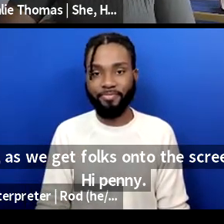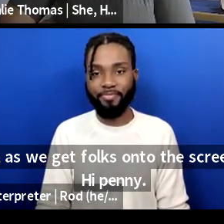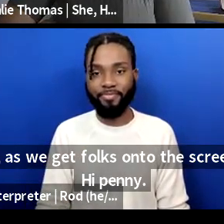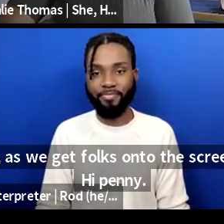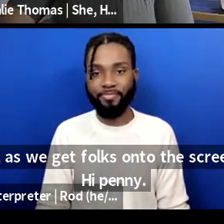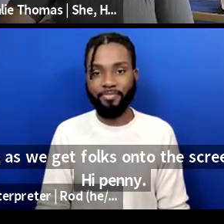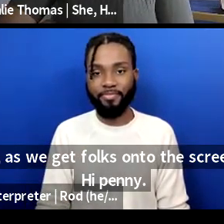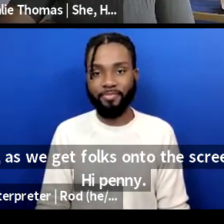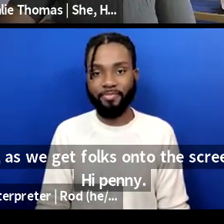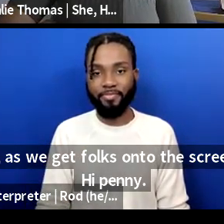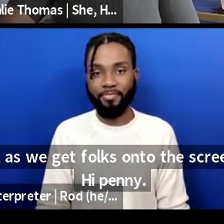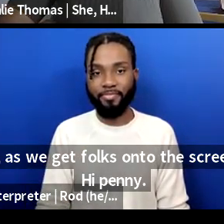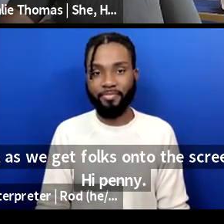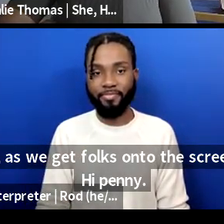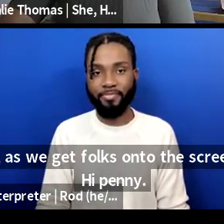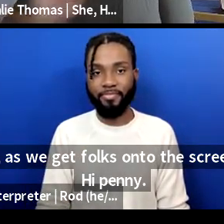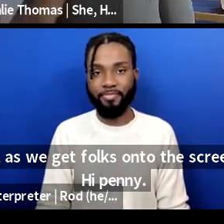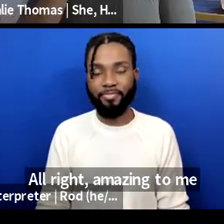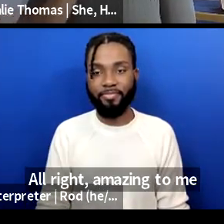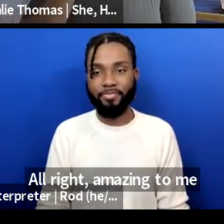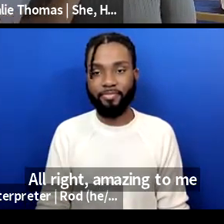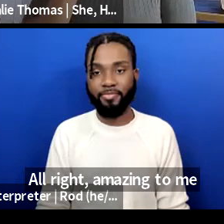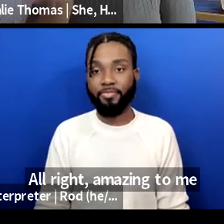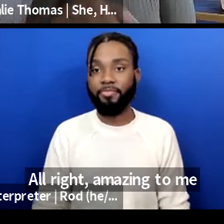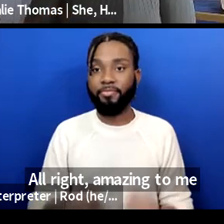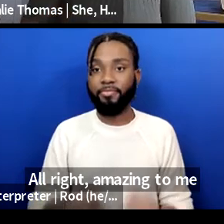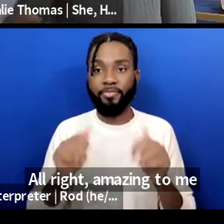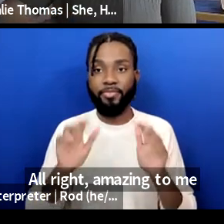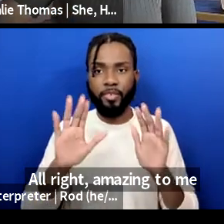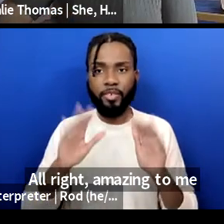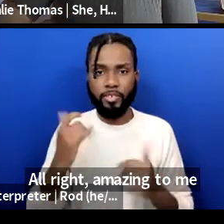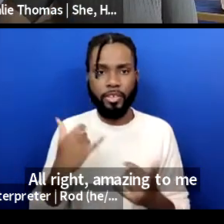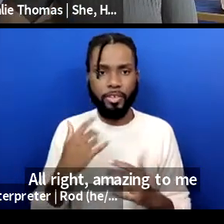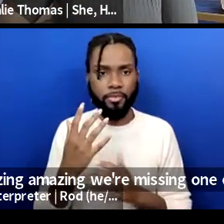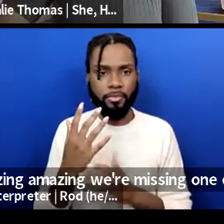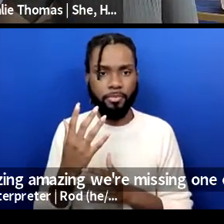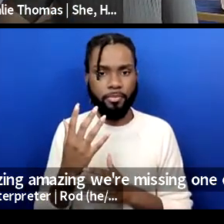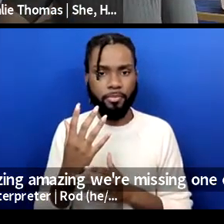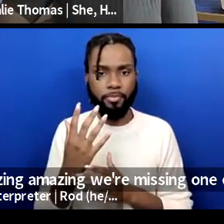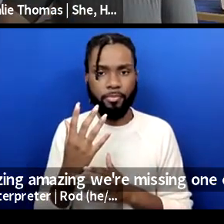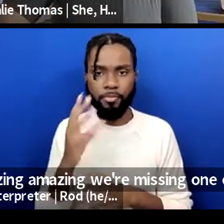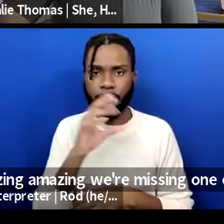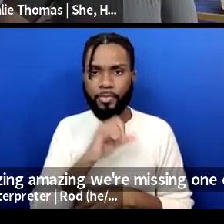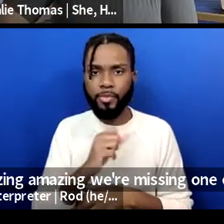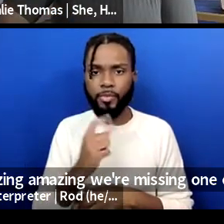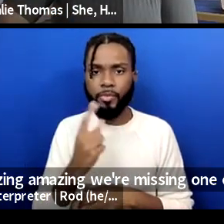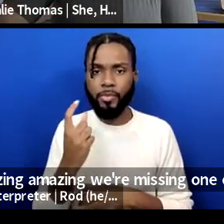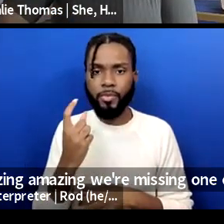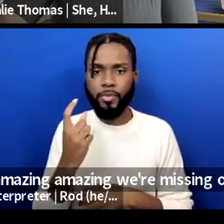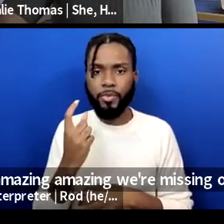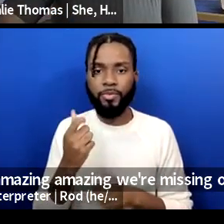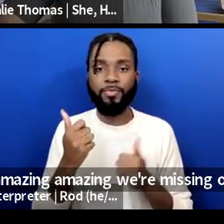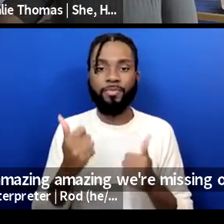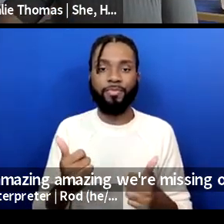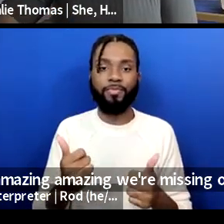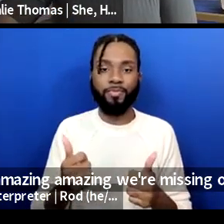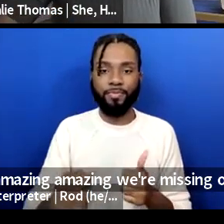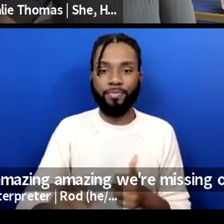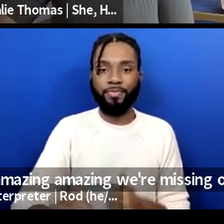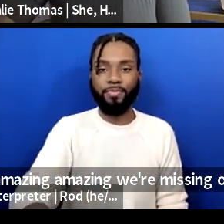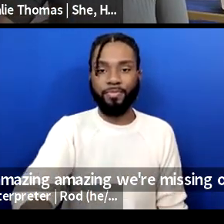All right, amazing, amazing. We're missing one other, I believe. And we are